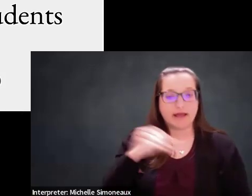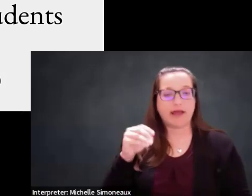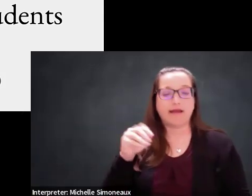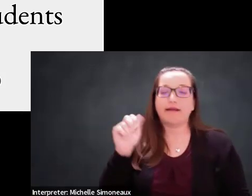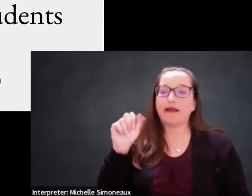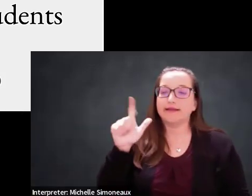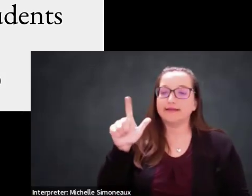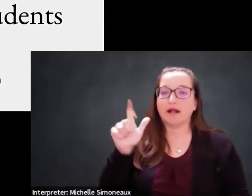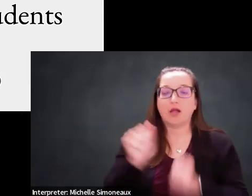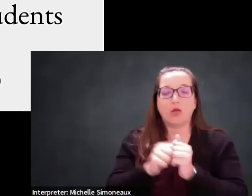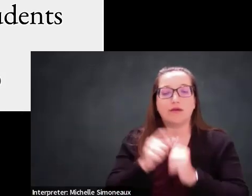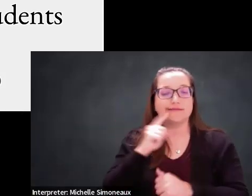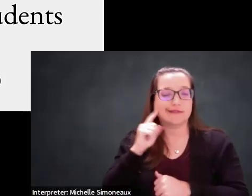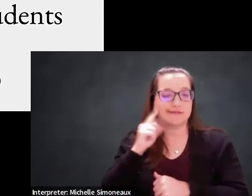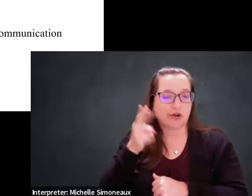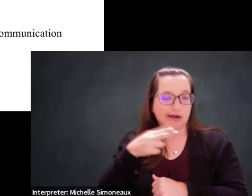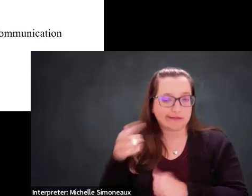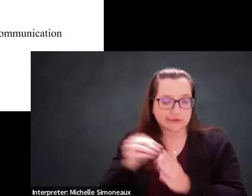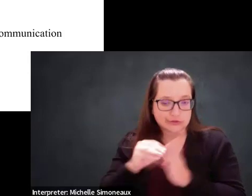hearing students.